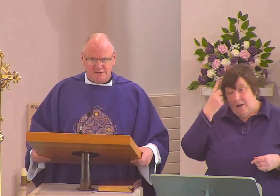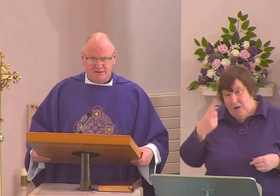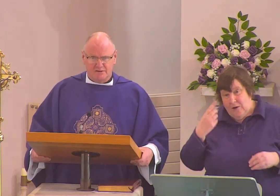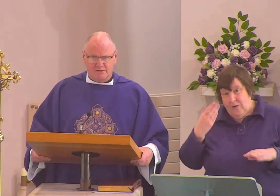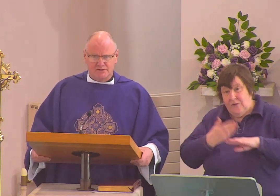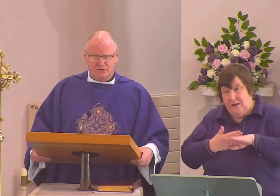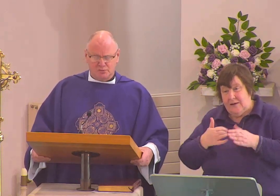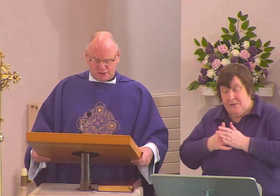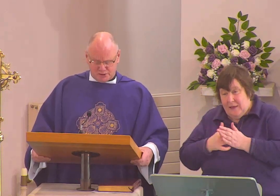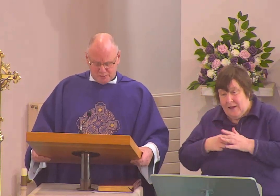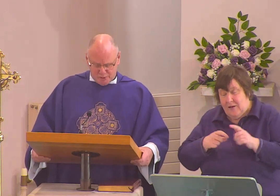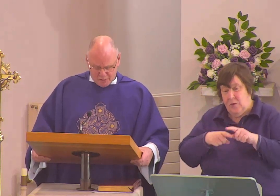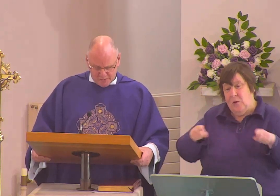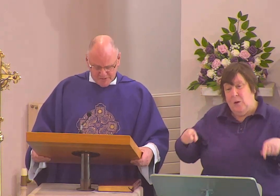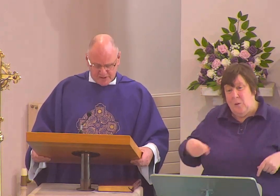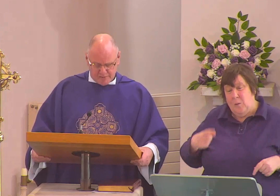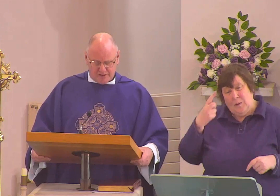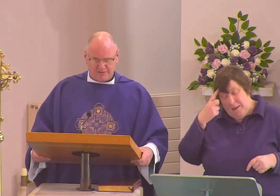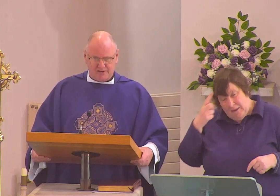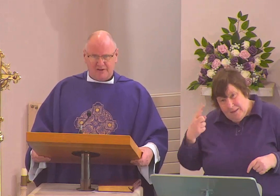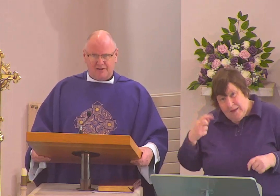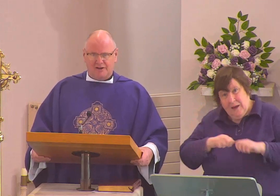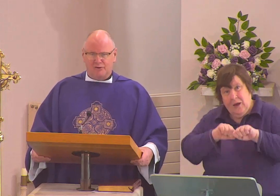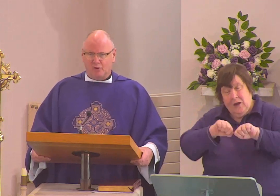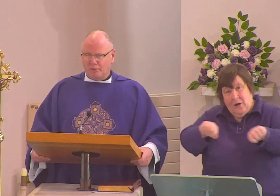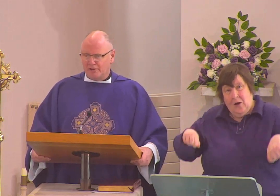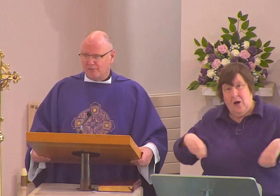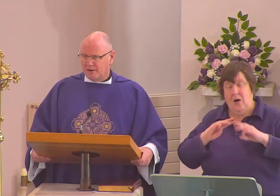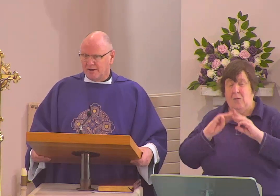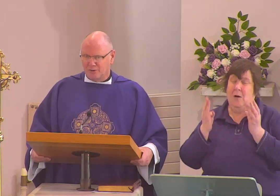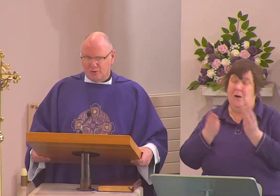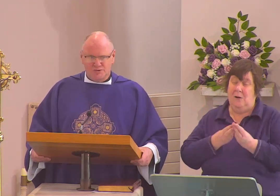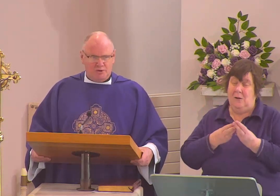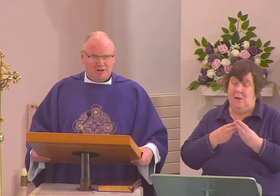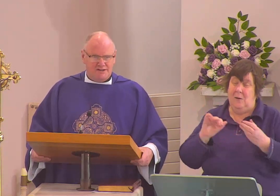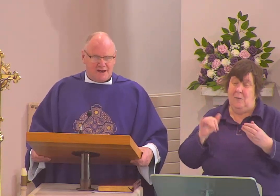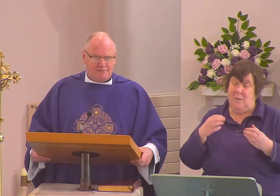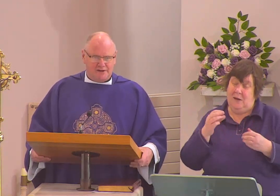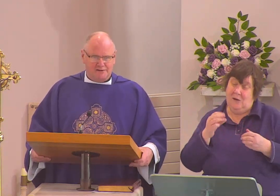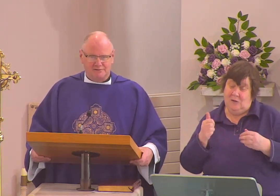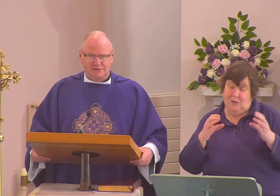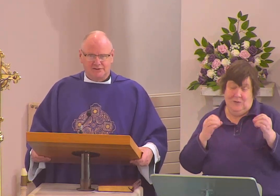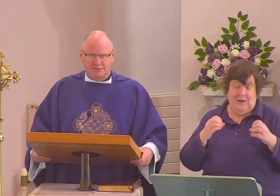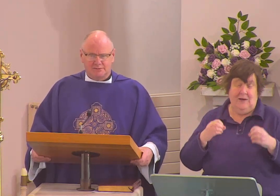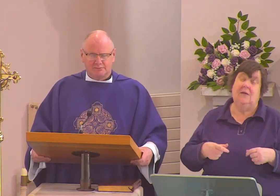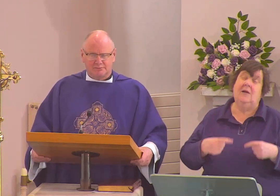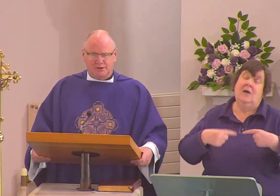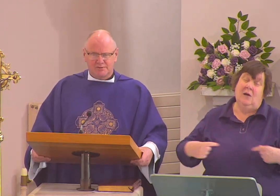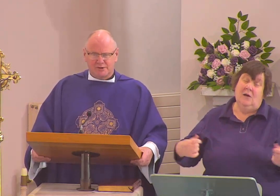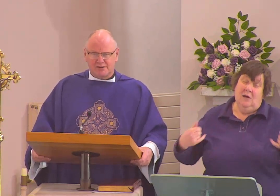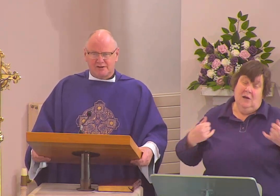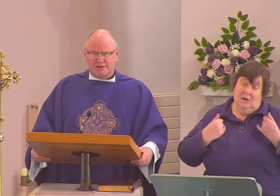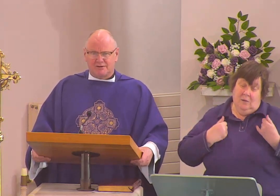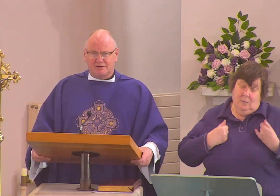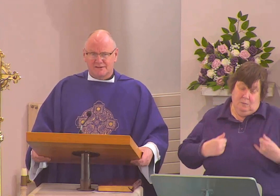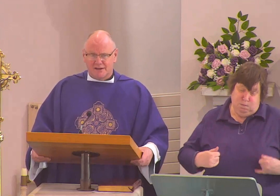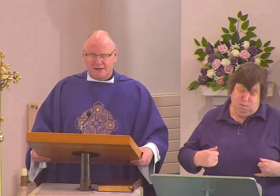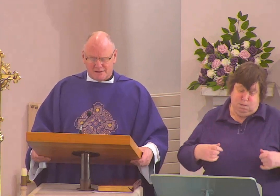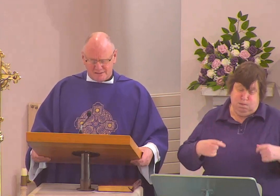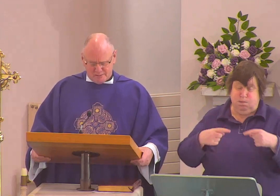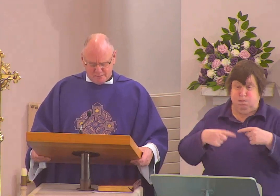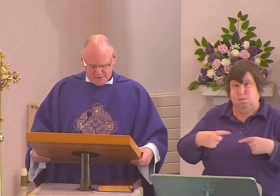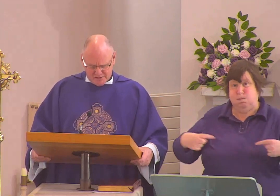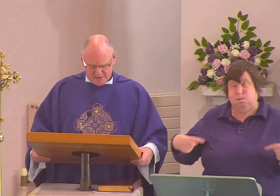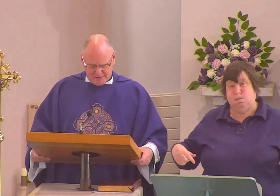disease, there's so much problems at the minute, and nobody really knows what's happening. But as we say